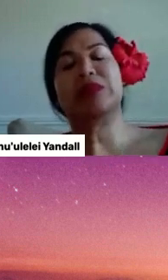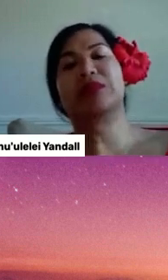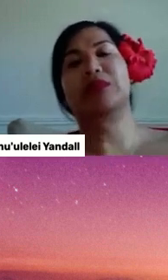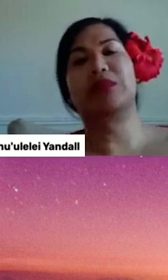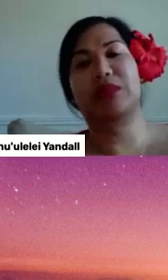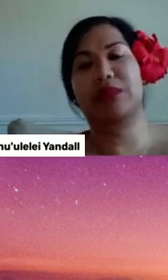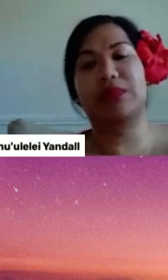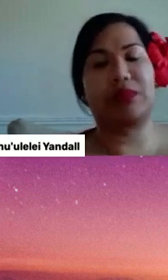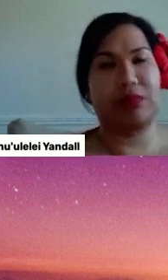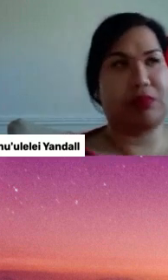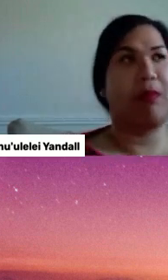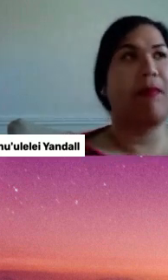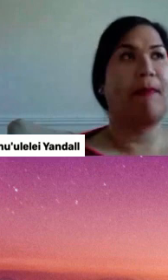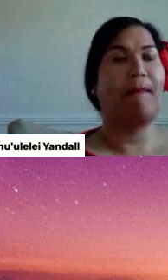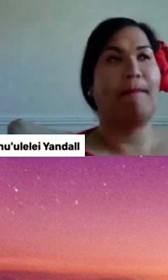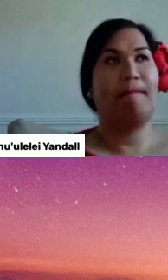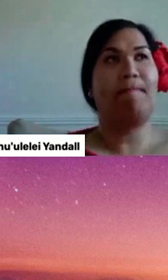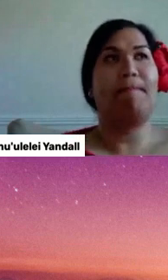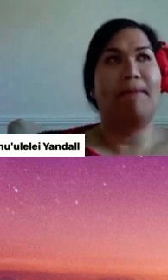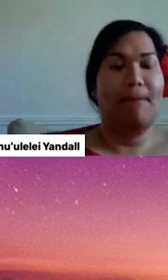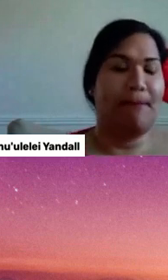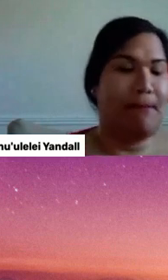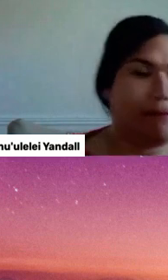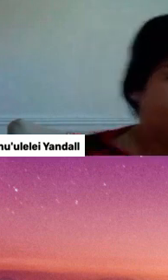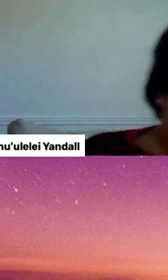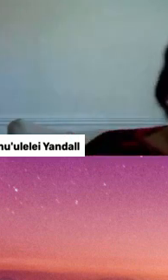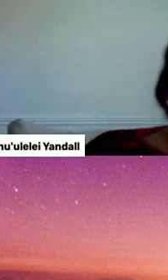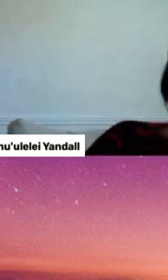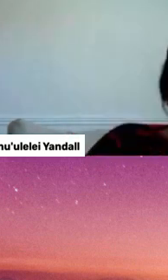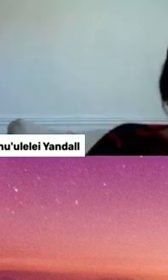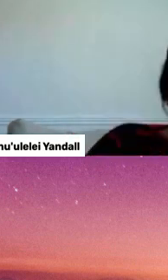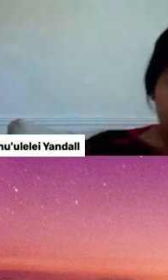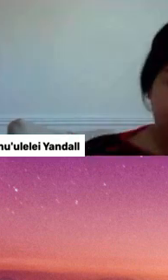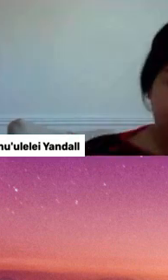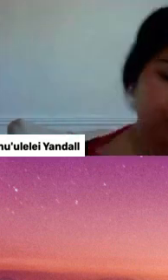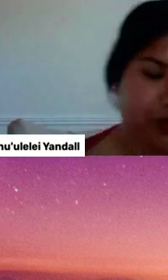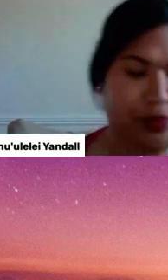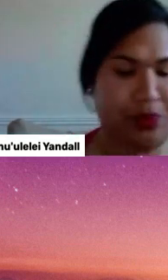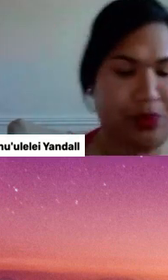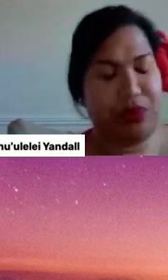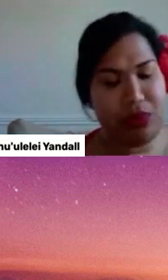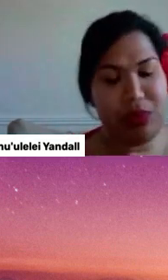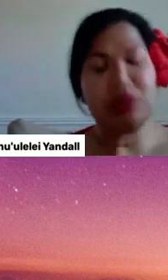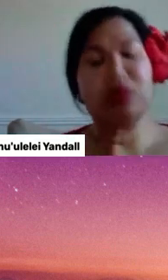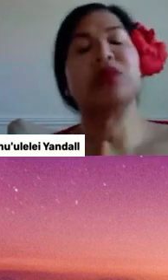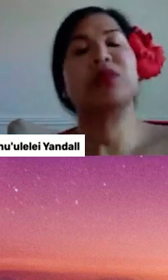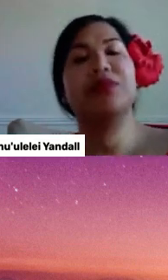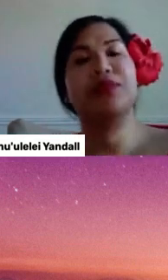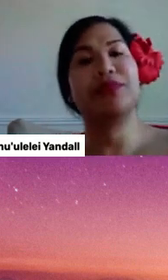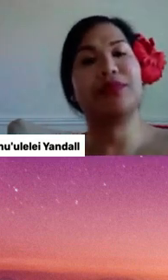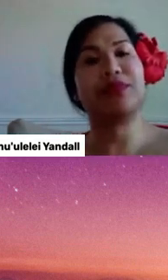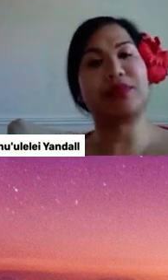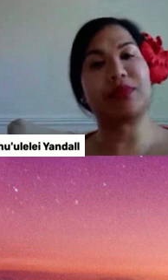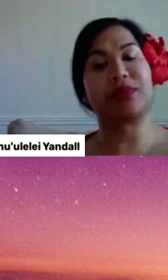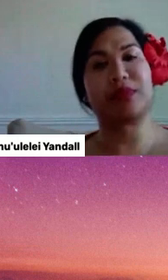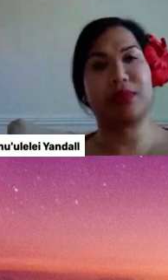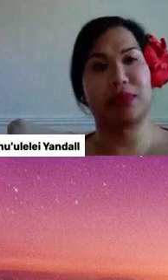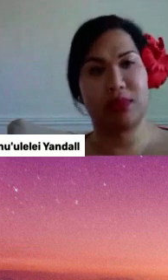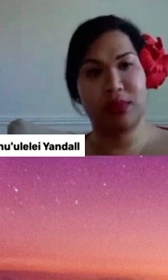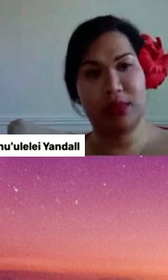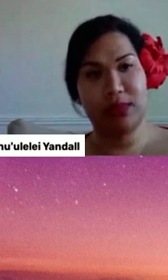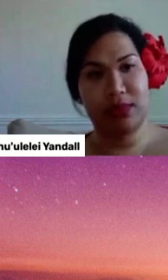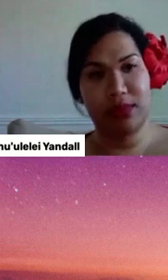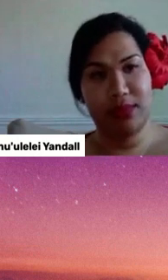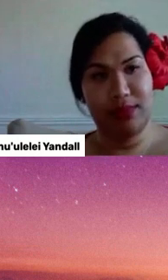against colonialism, avoiding colonialism, surviving colonialism, et cetera. So we have a